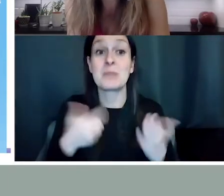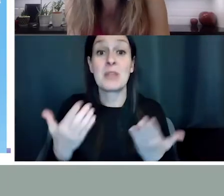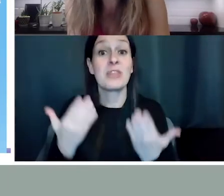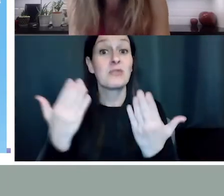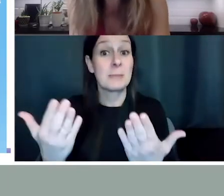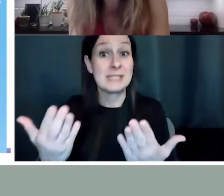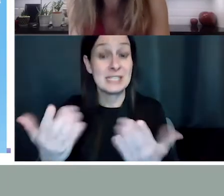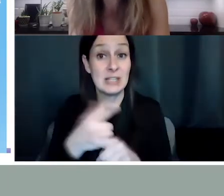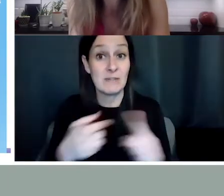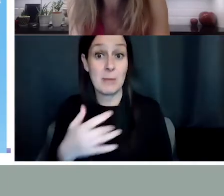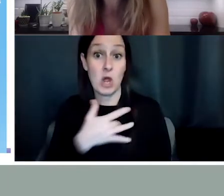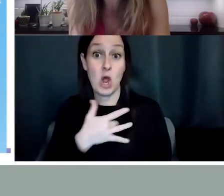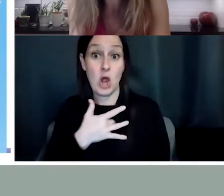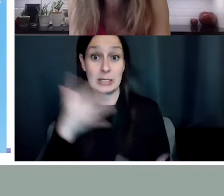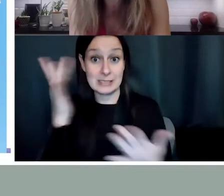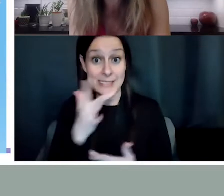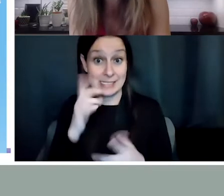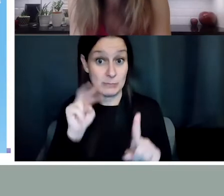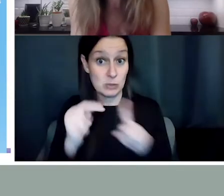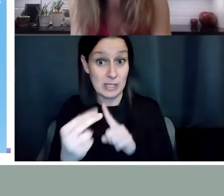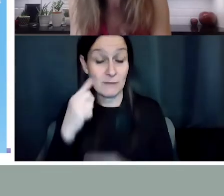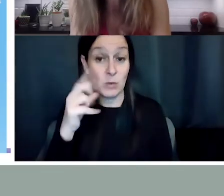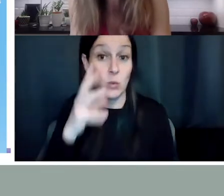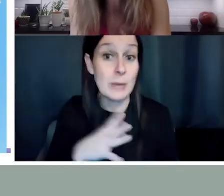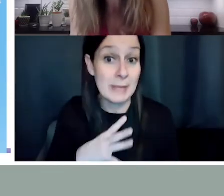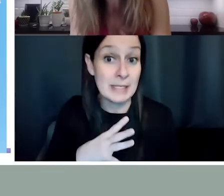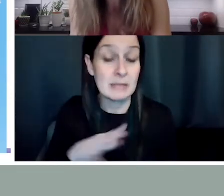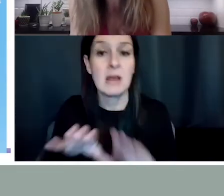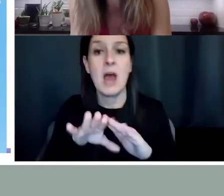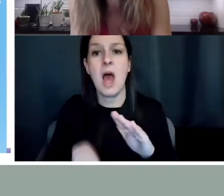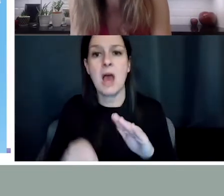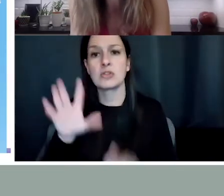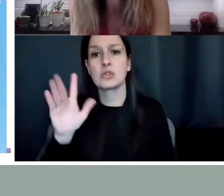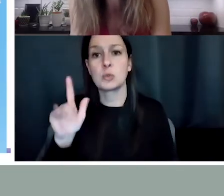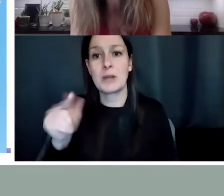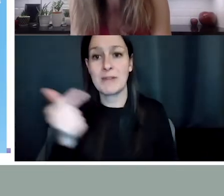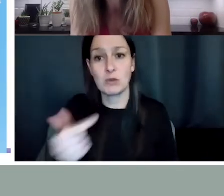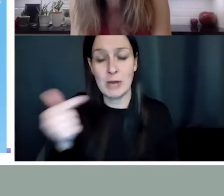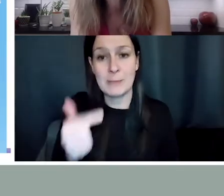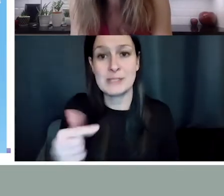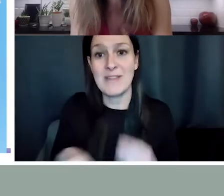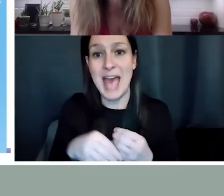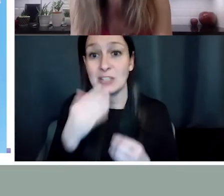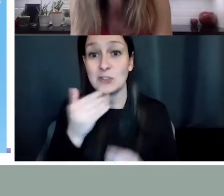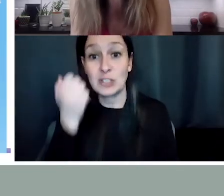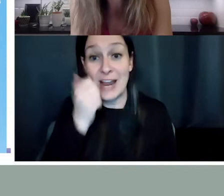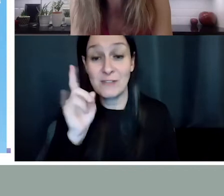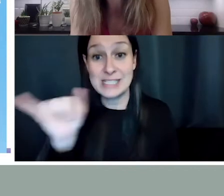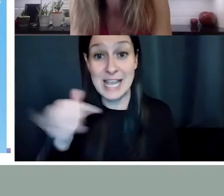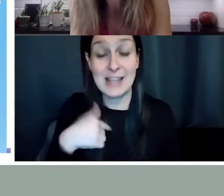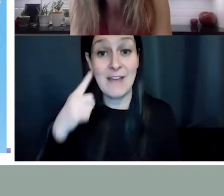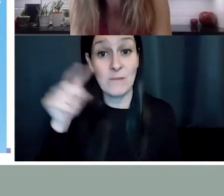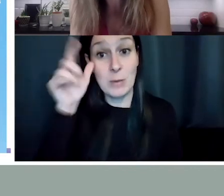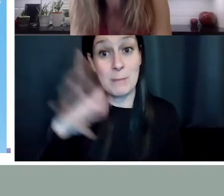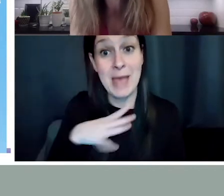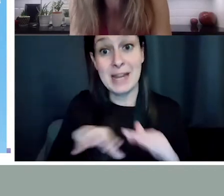recommendation from a heart disease perspective for women is under 25 grams of added sugar per day. And for men,